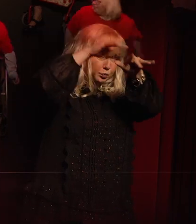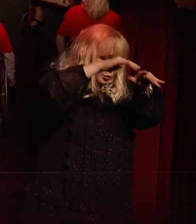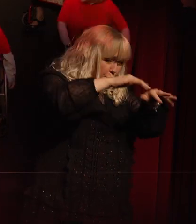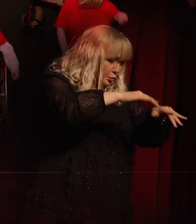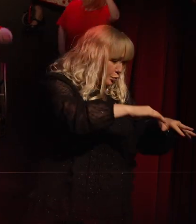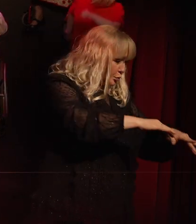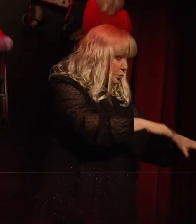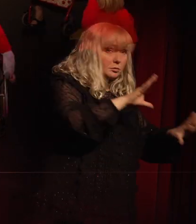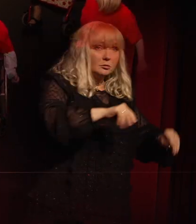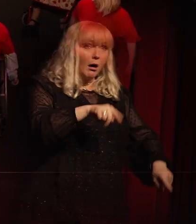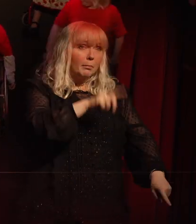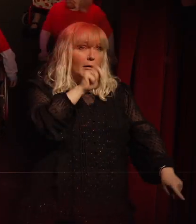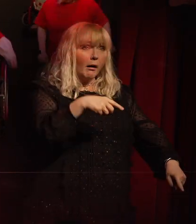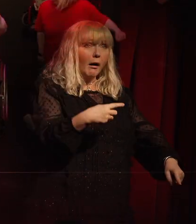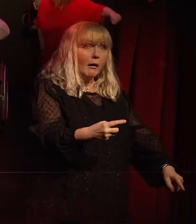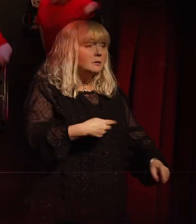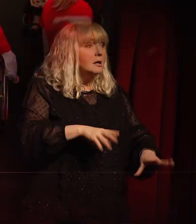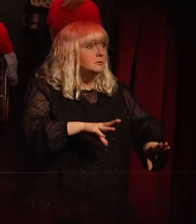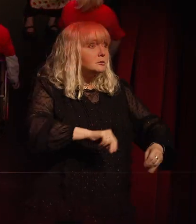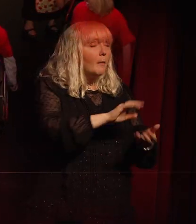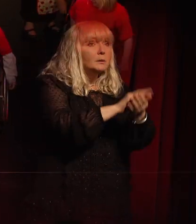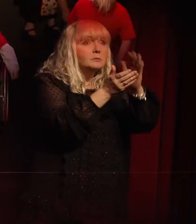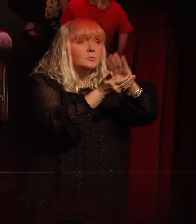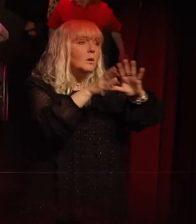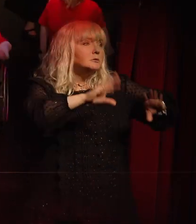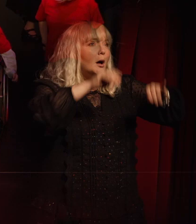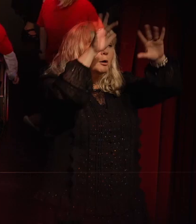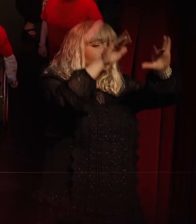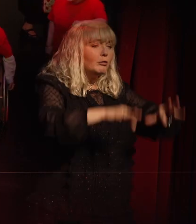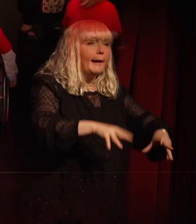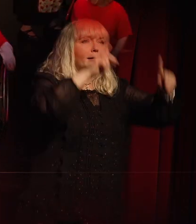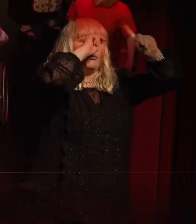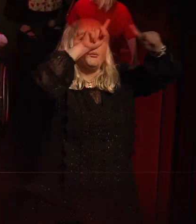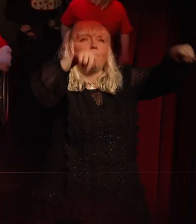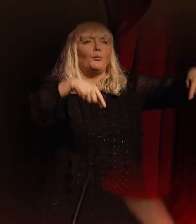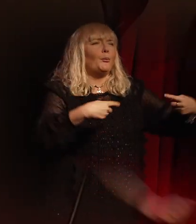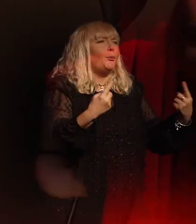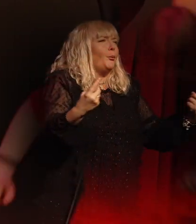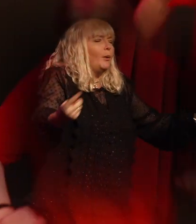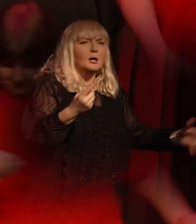Girl, but you know you never will.